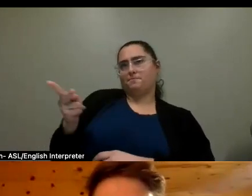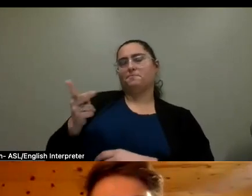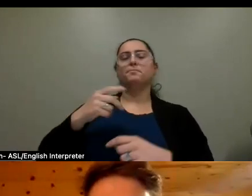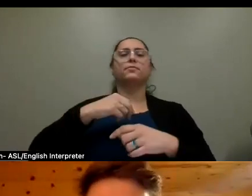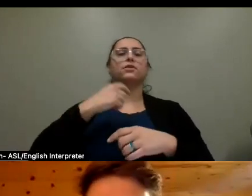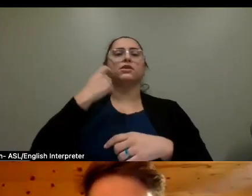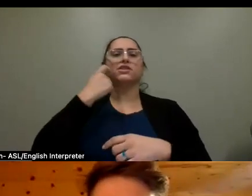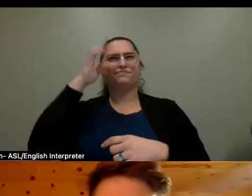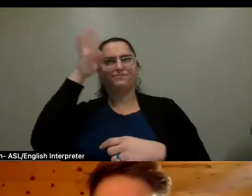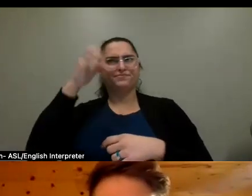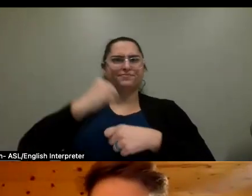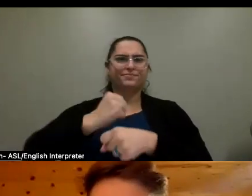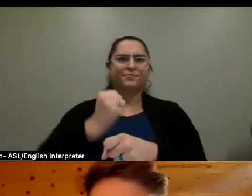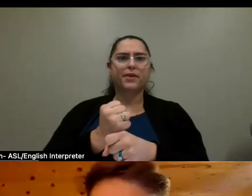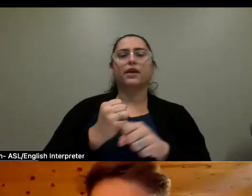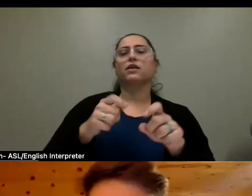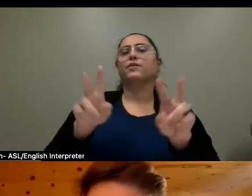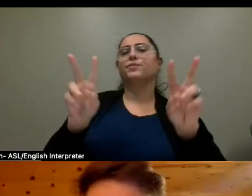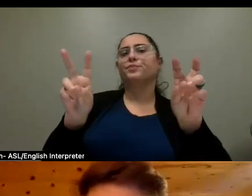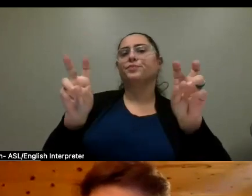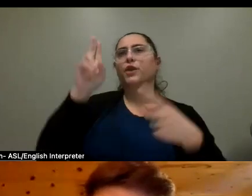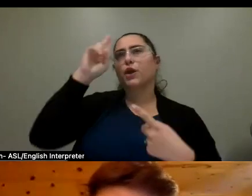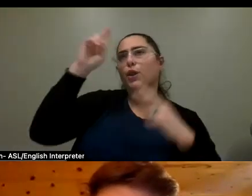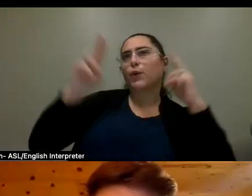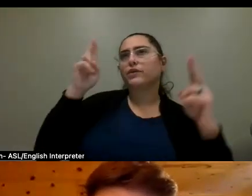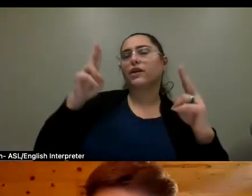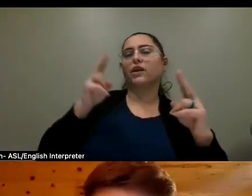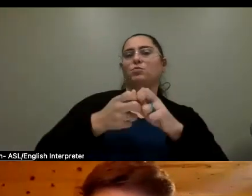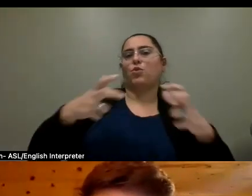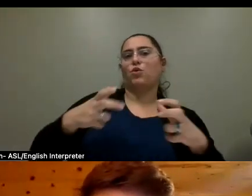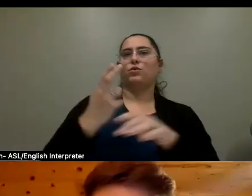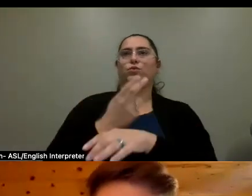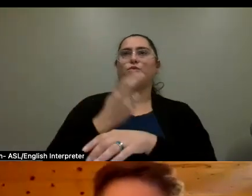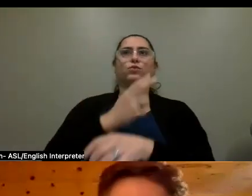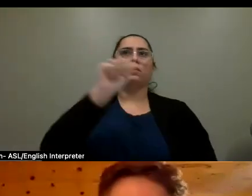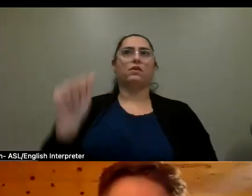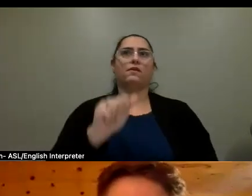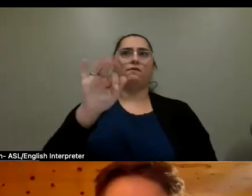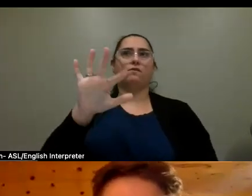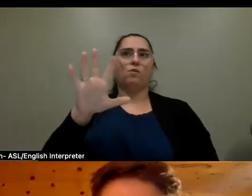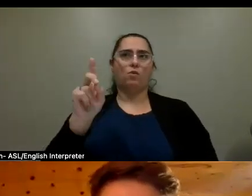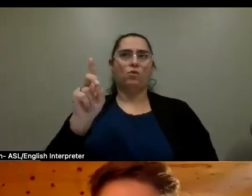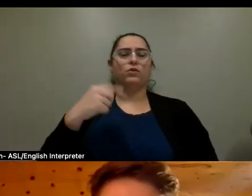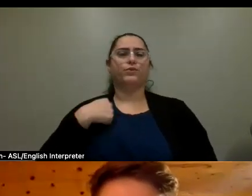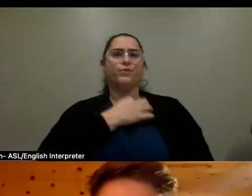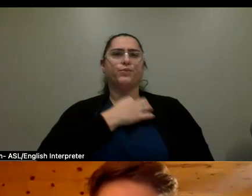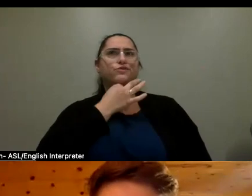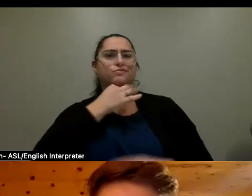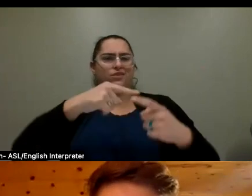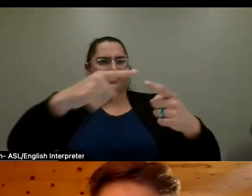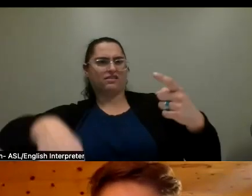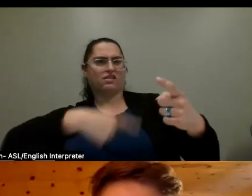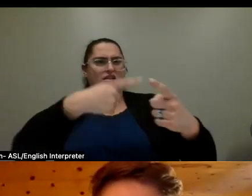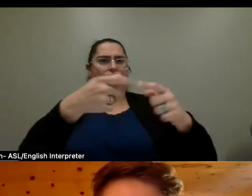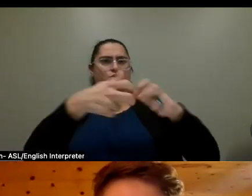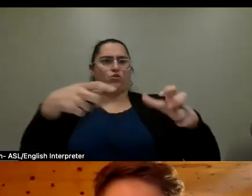or generating proteins using AlphaFold. So in this case, they're interested in a cyclic protein. So in